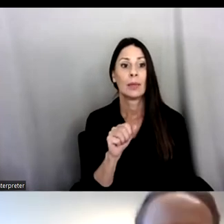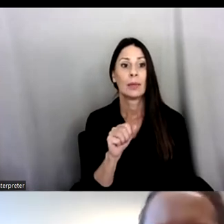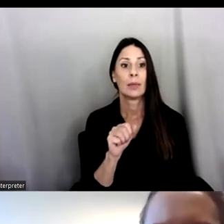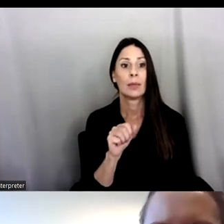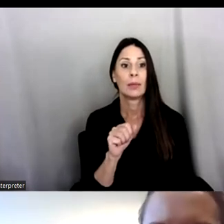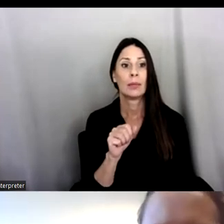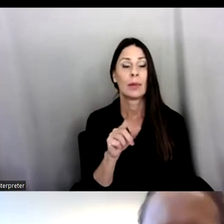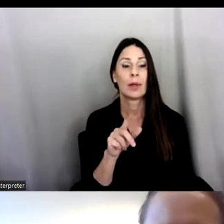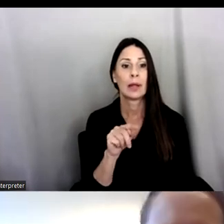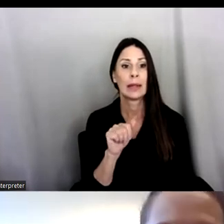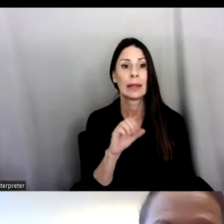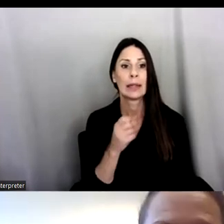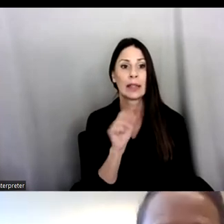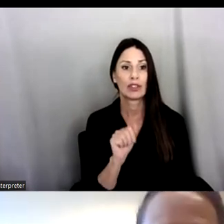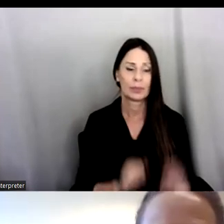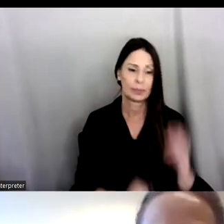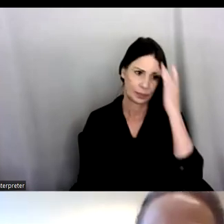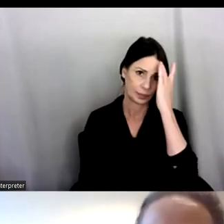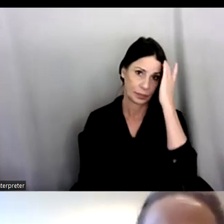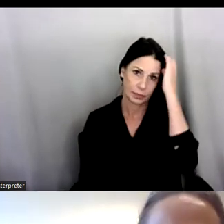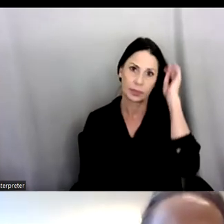I was just gonna say, on